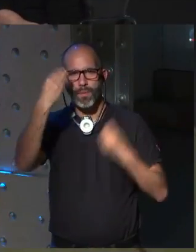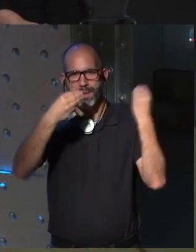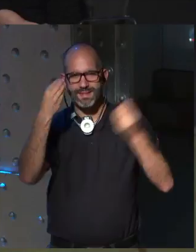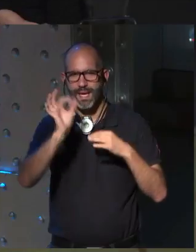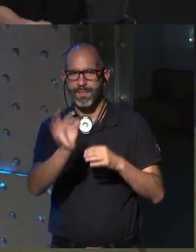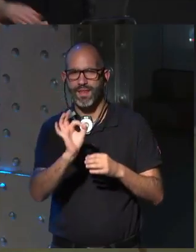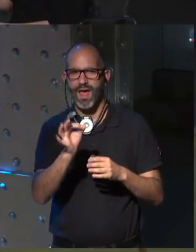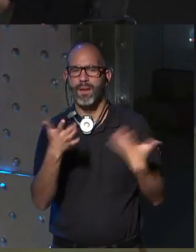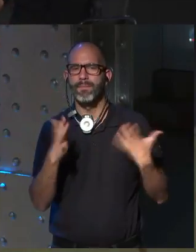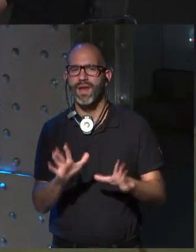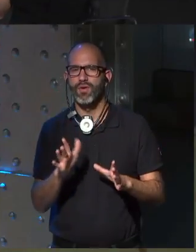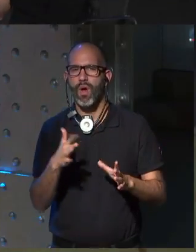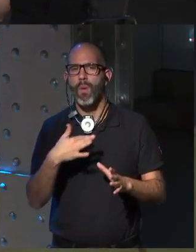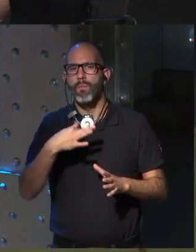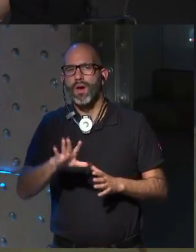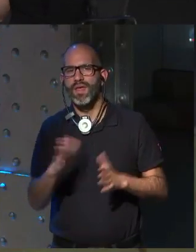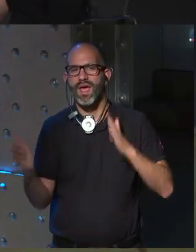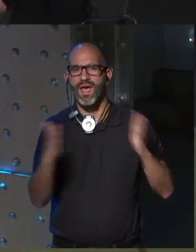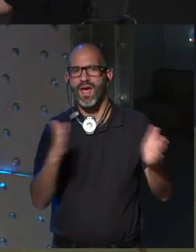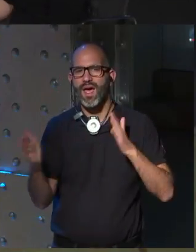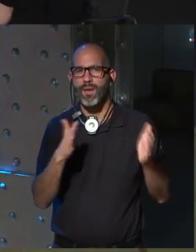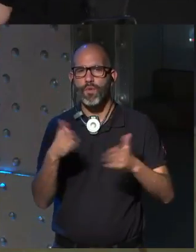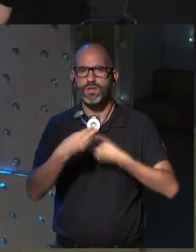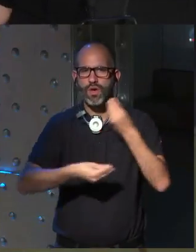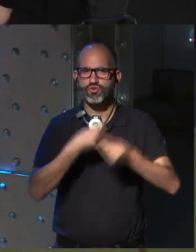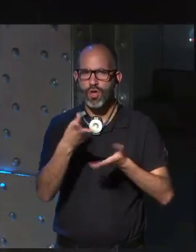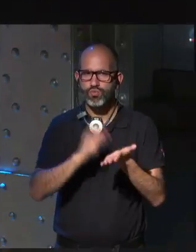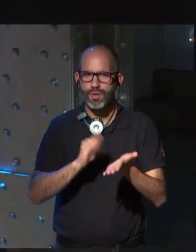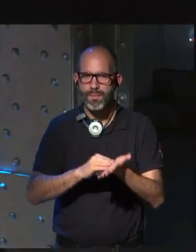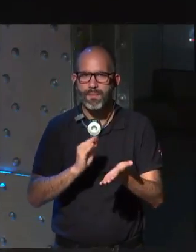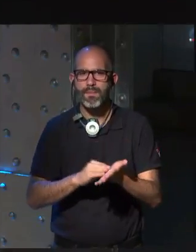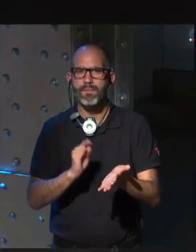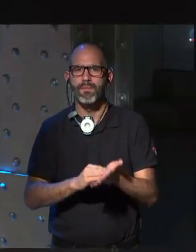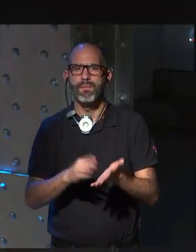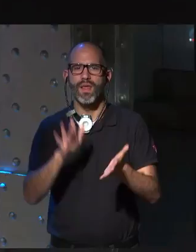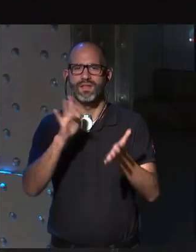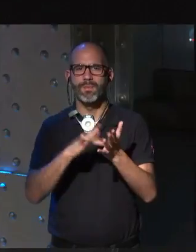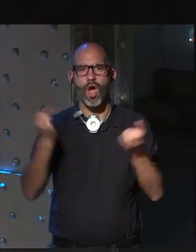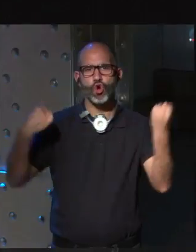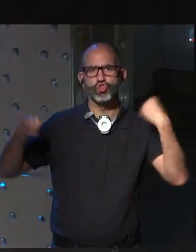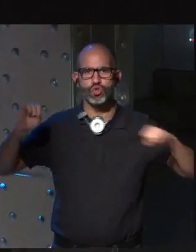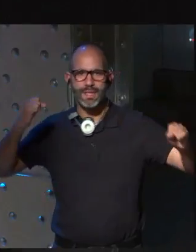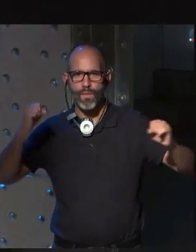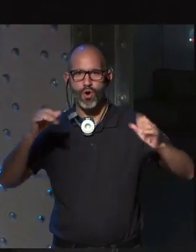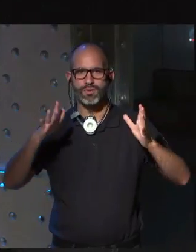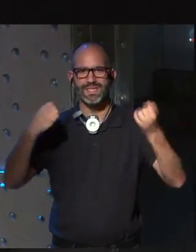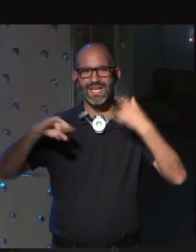bit resilient against that. It may well be that for a long time they've been using music and